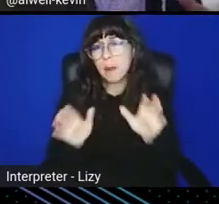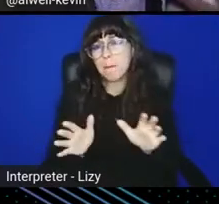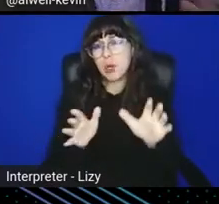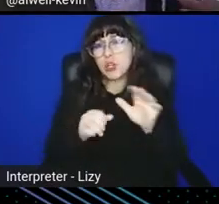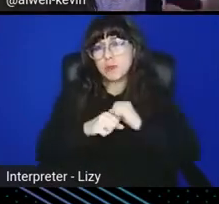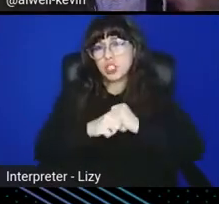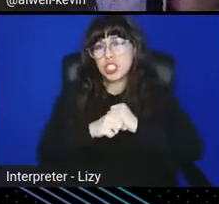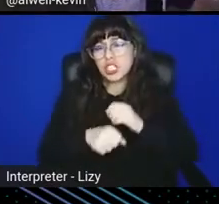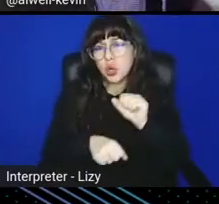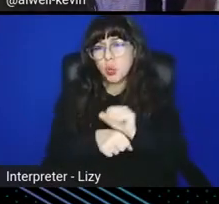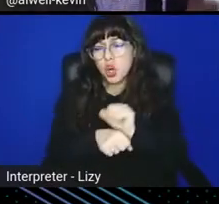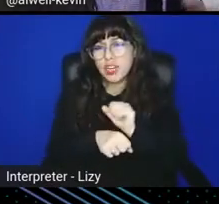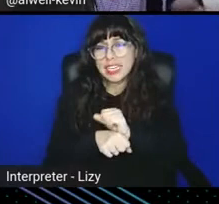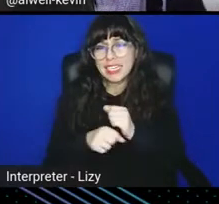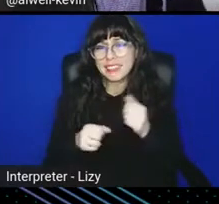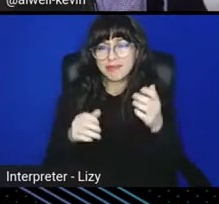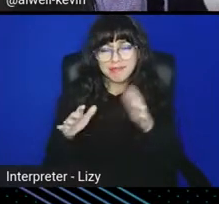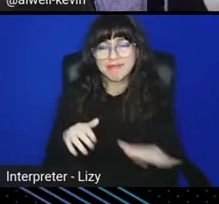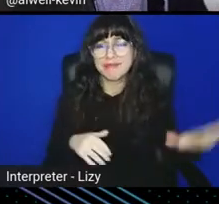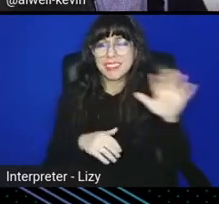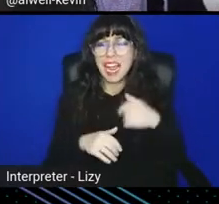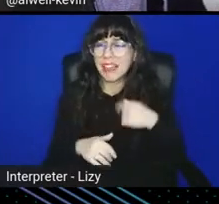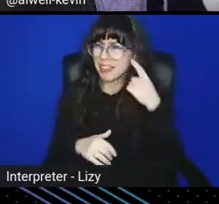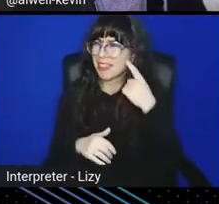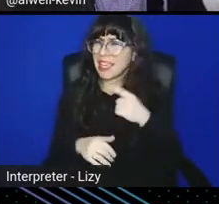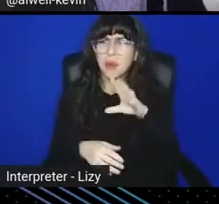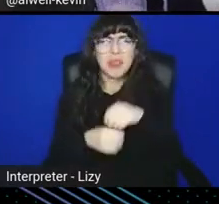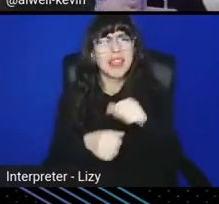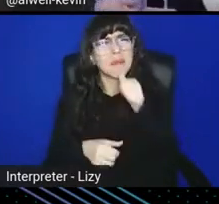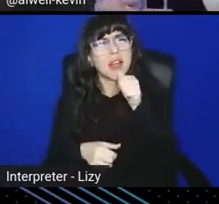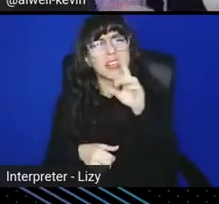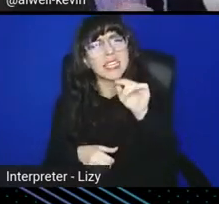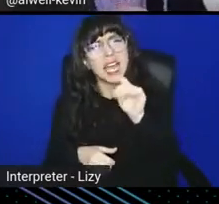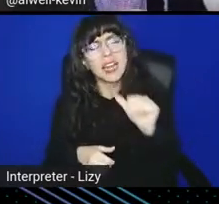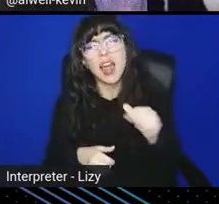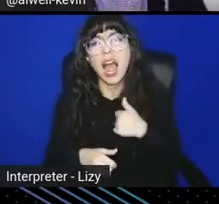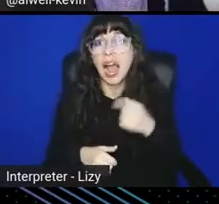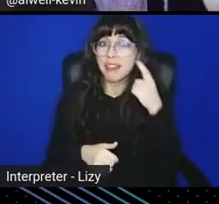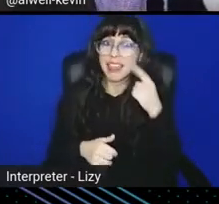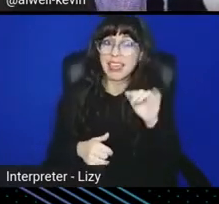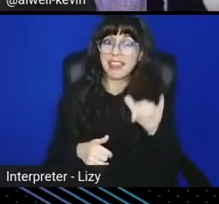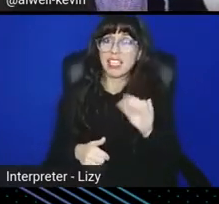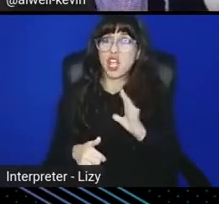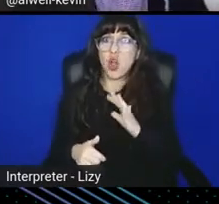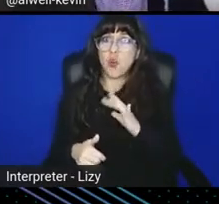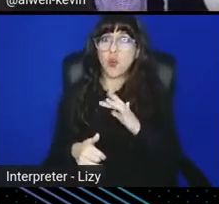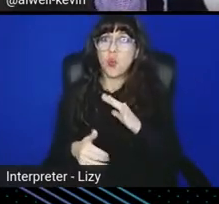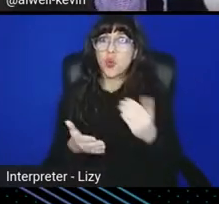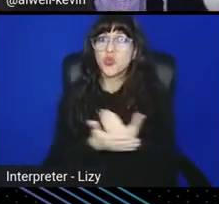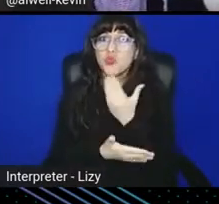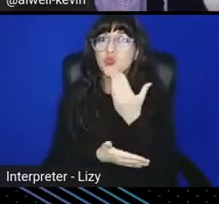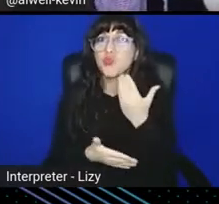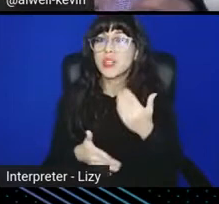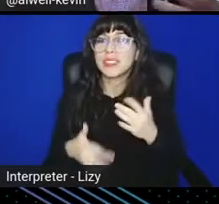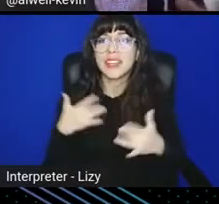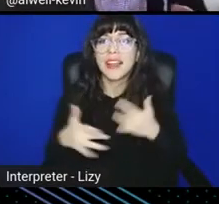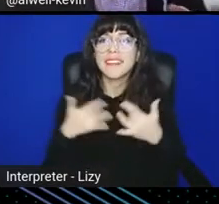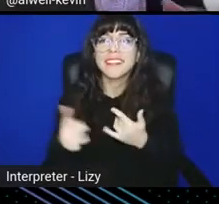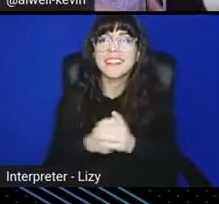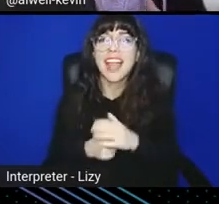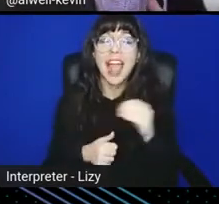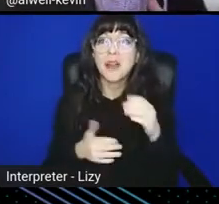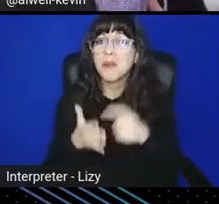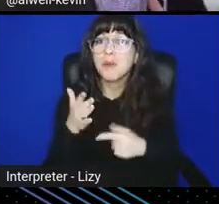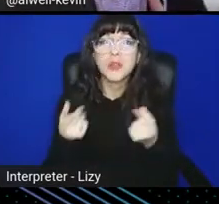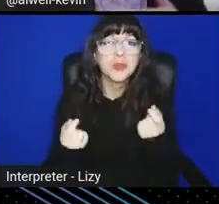actually shipping today. It's been in private beta. So this is a really exciting new ship. And basically what we'll be able to do is, as a